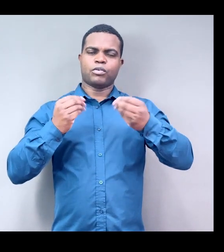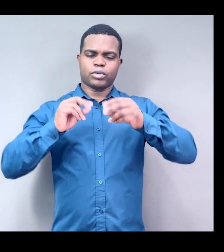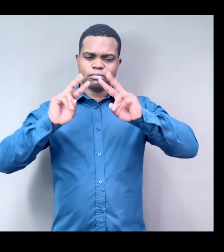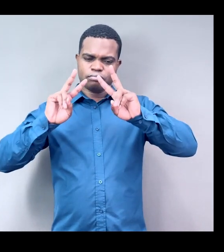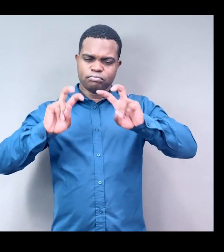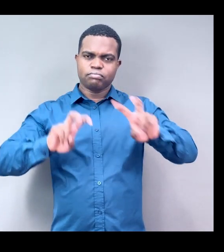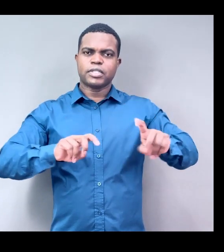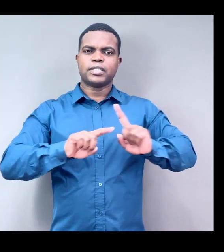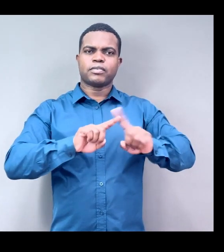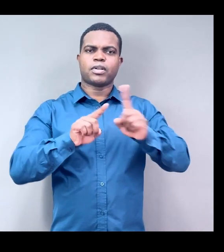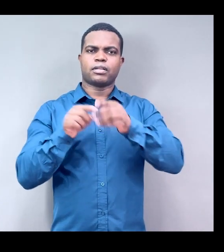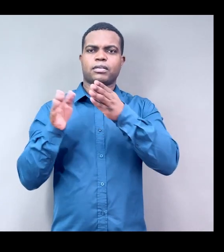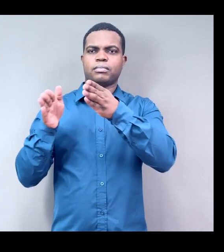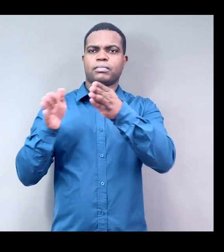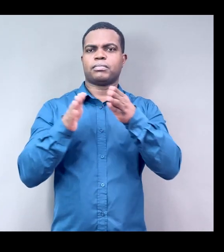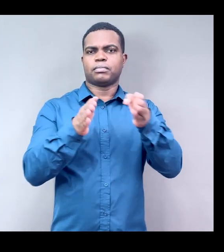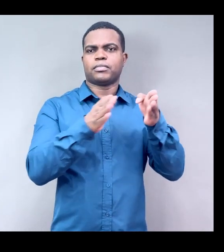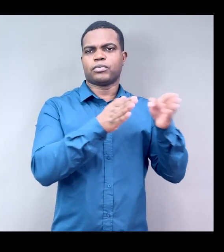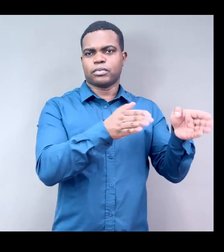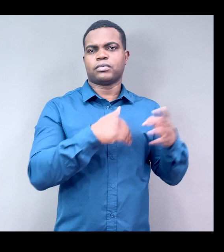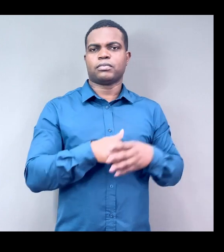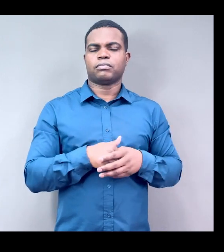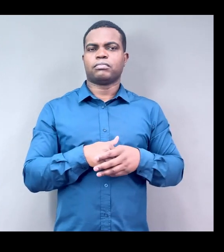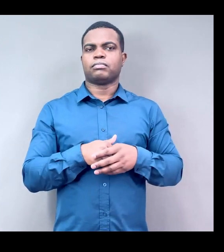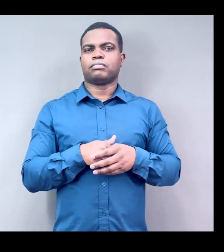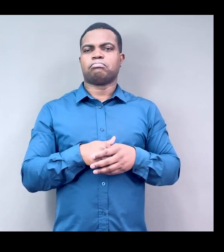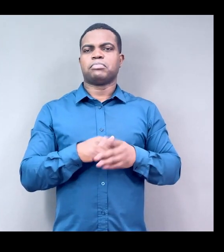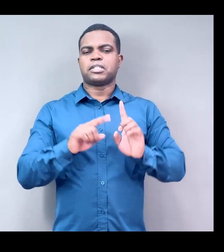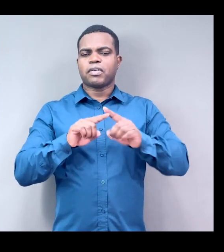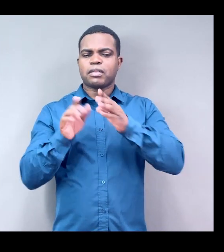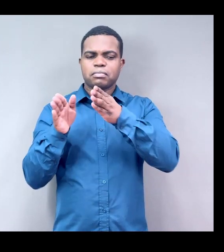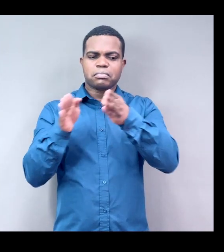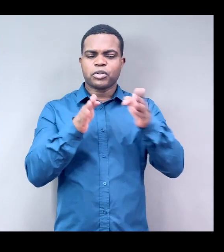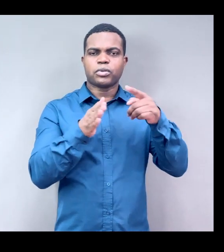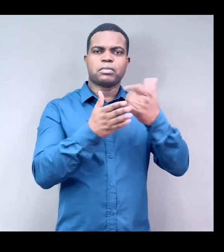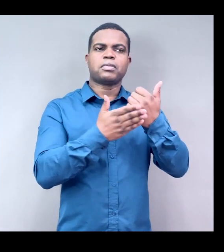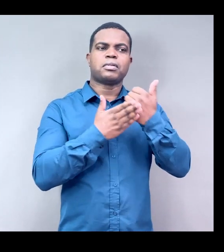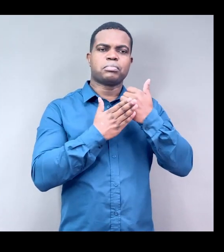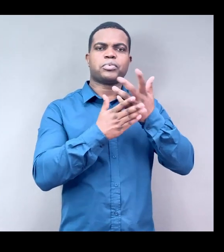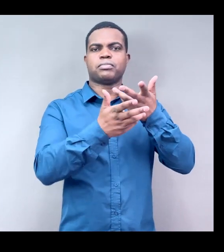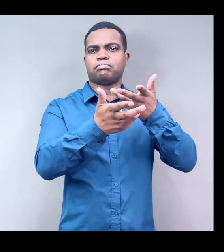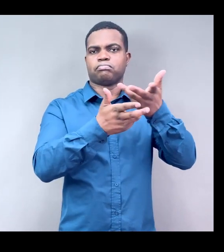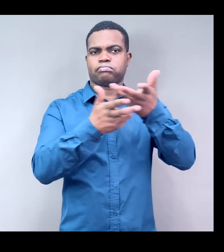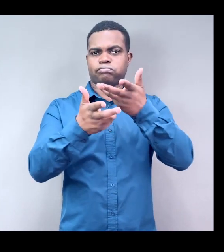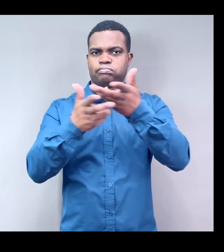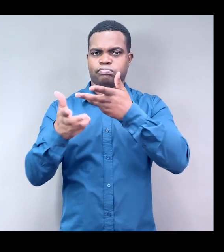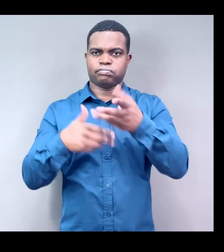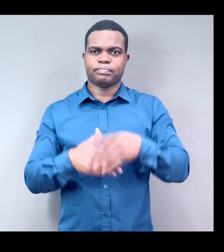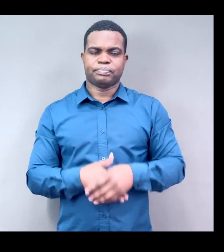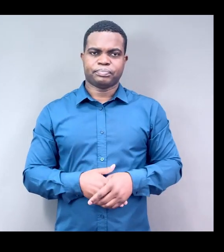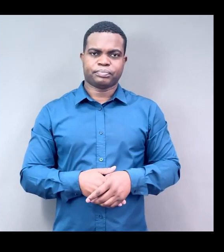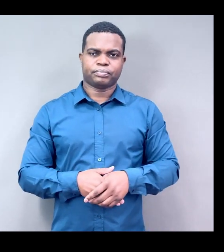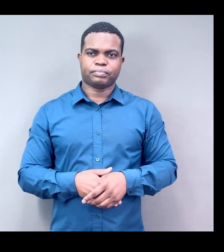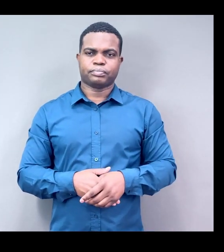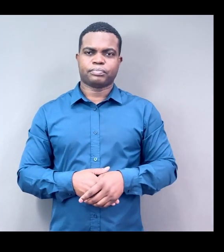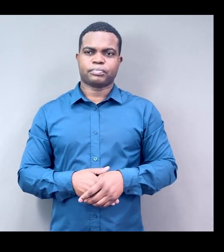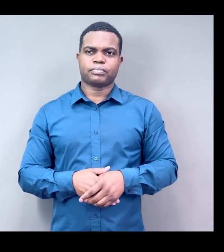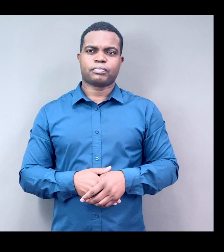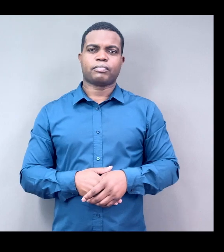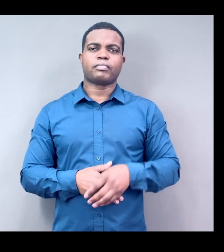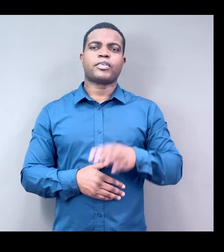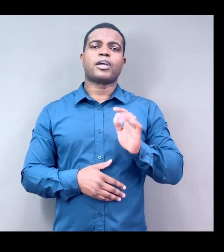So you need to explore different methods. You need to explore different methods. You need